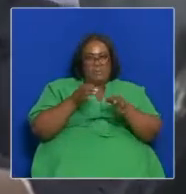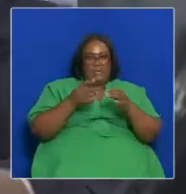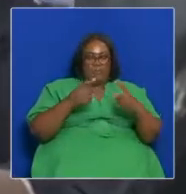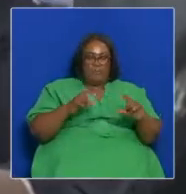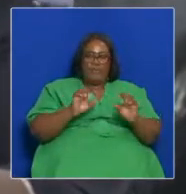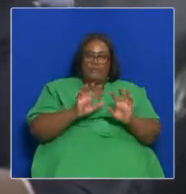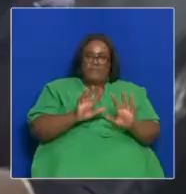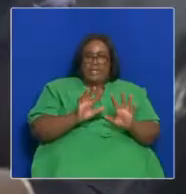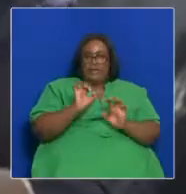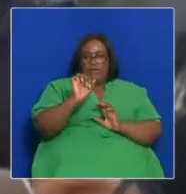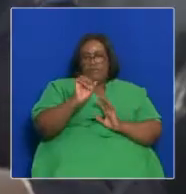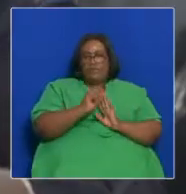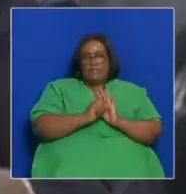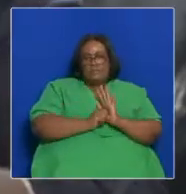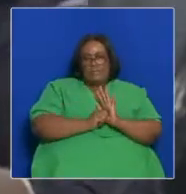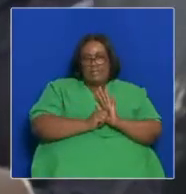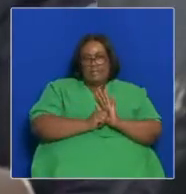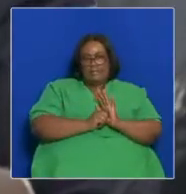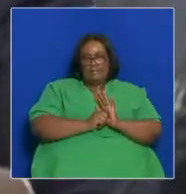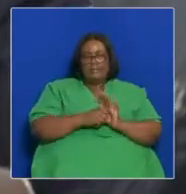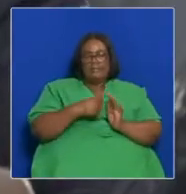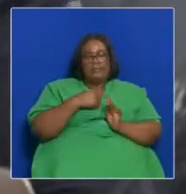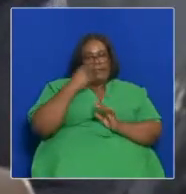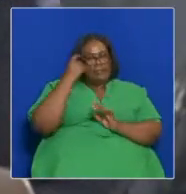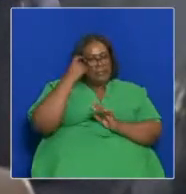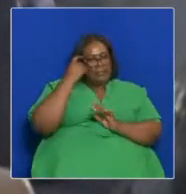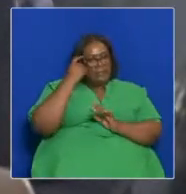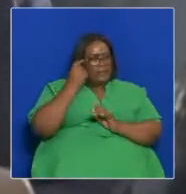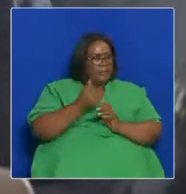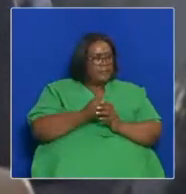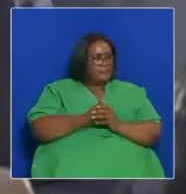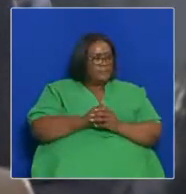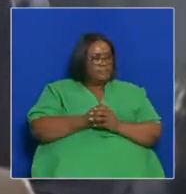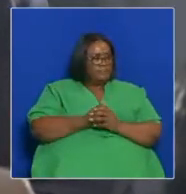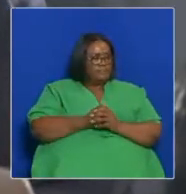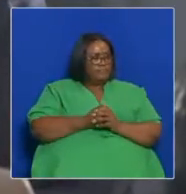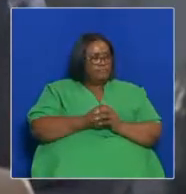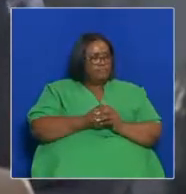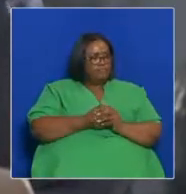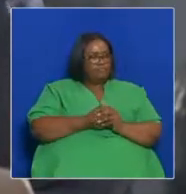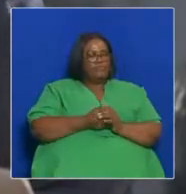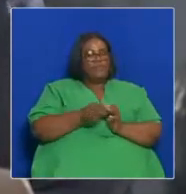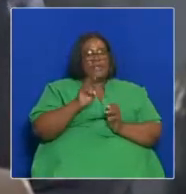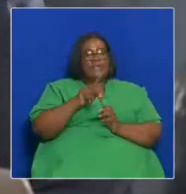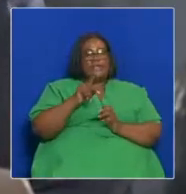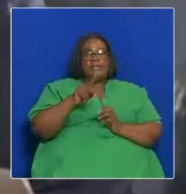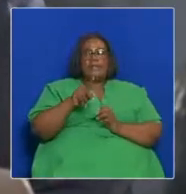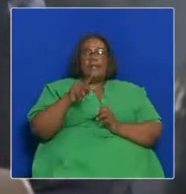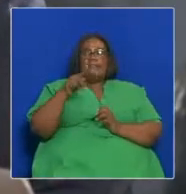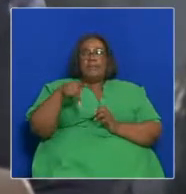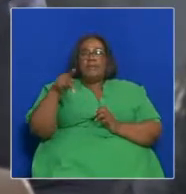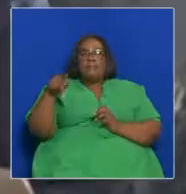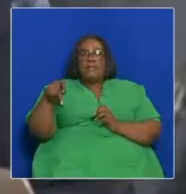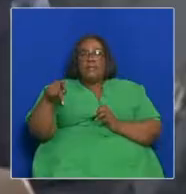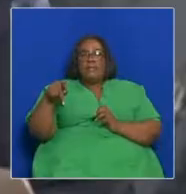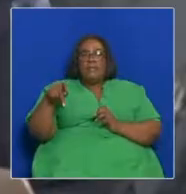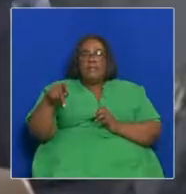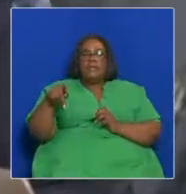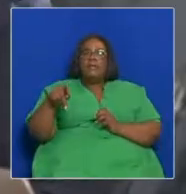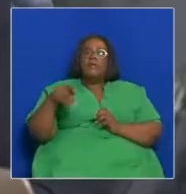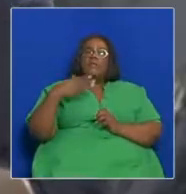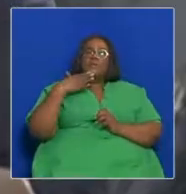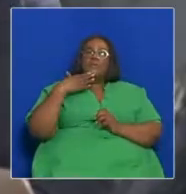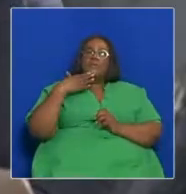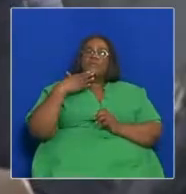statement. And I think the DDPP Advocate Sirunye dealt with in